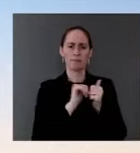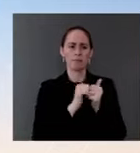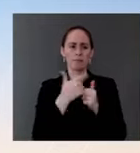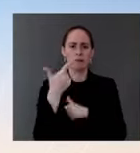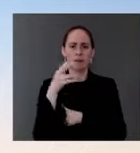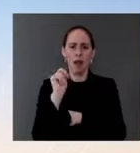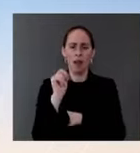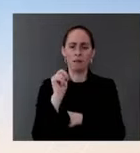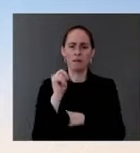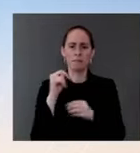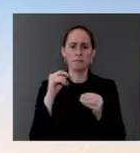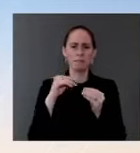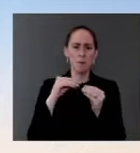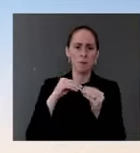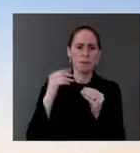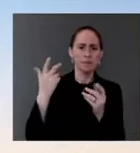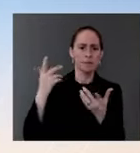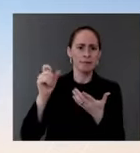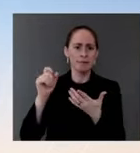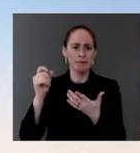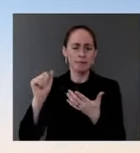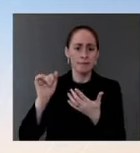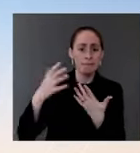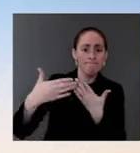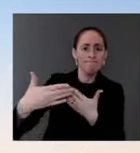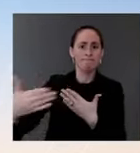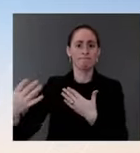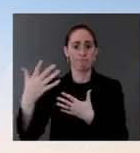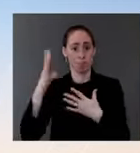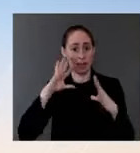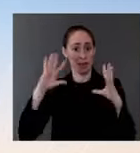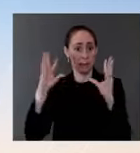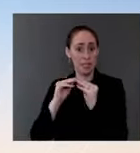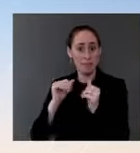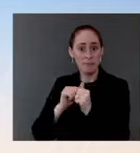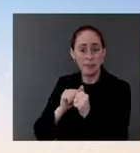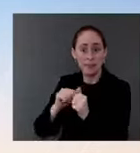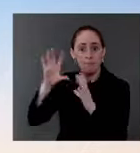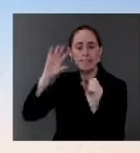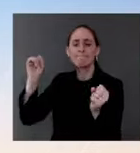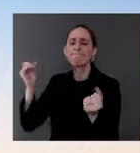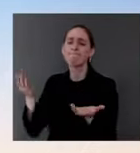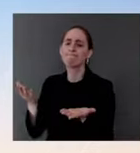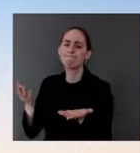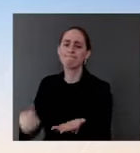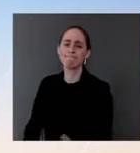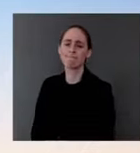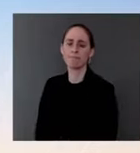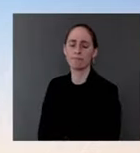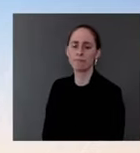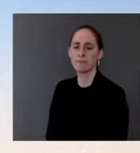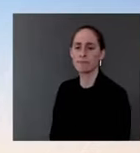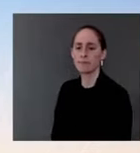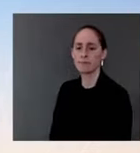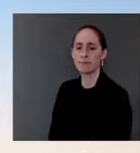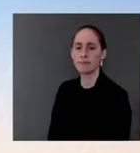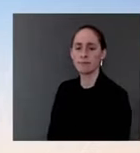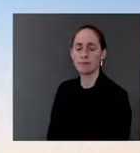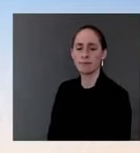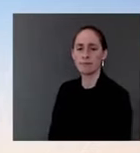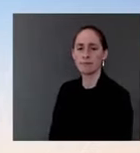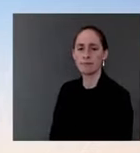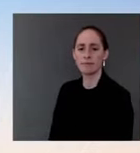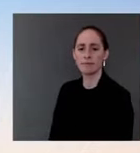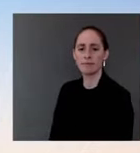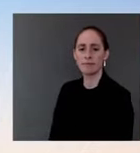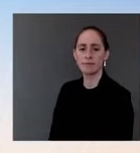asked this earlier this week, but just to circle back on that, has the president spoken with any of the families who lost a child in the Michigan school shooting last week? I don't have an update on that